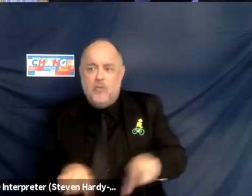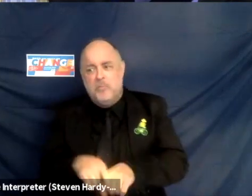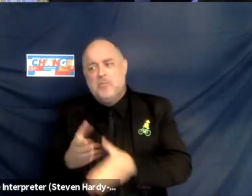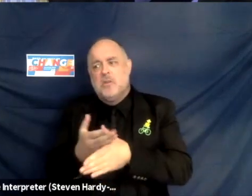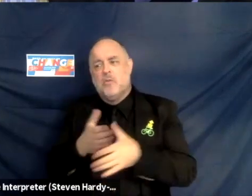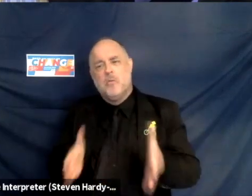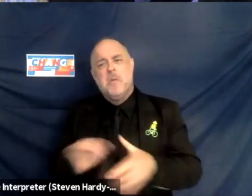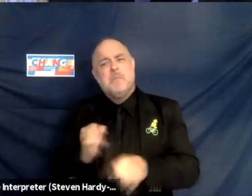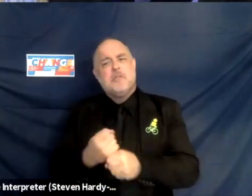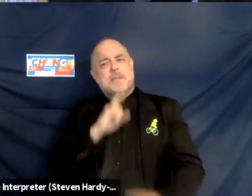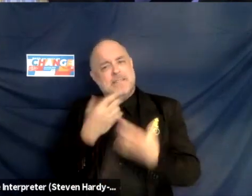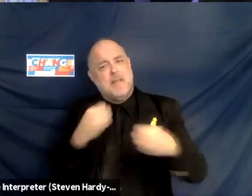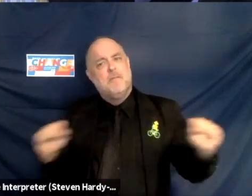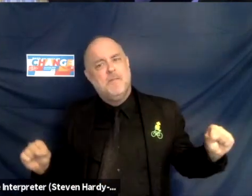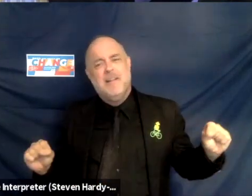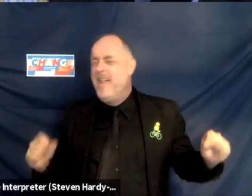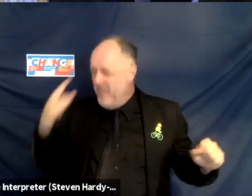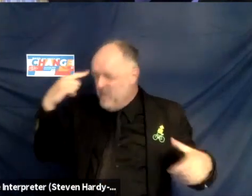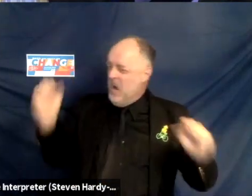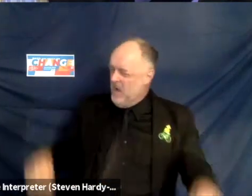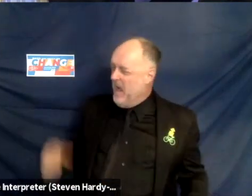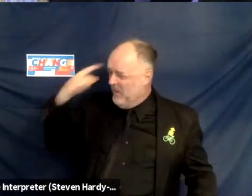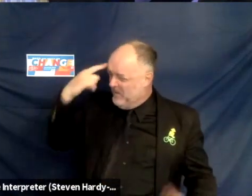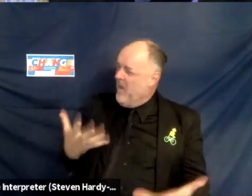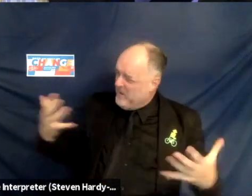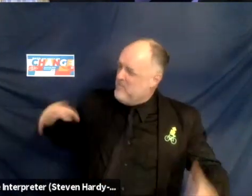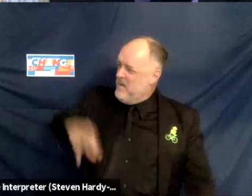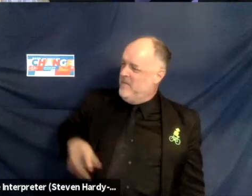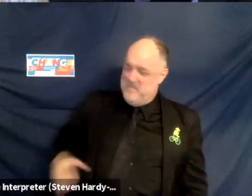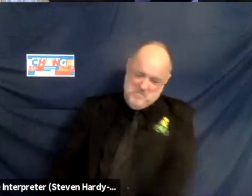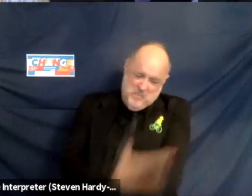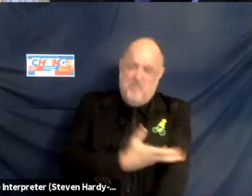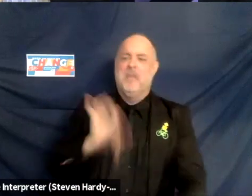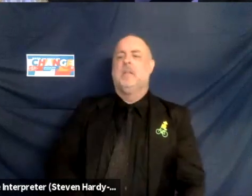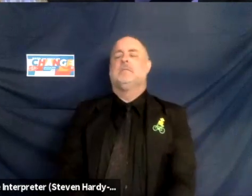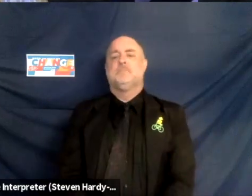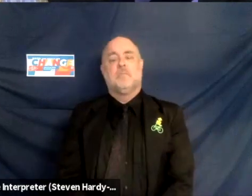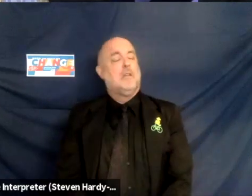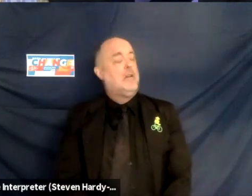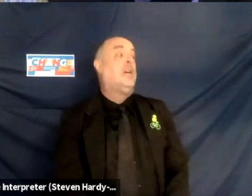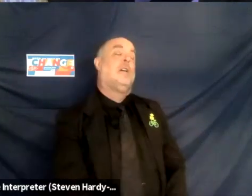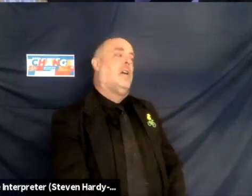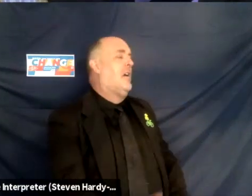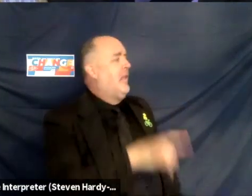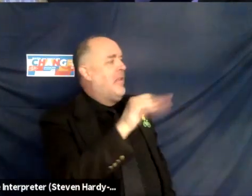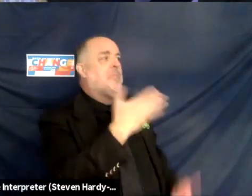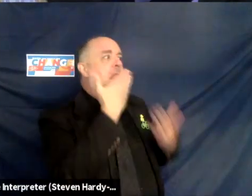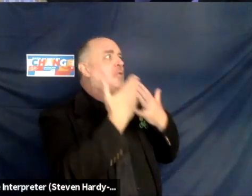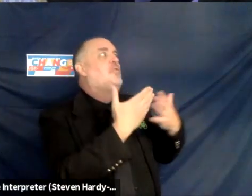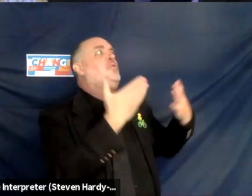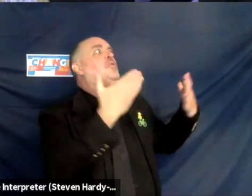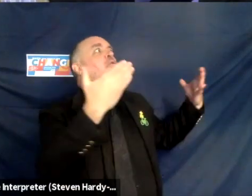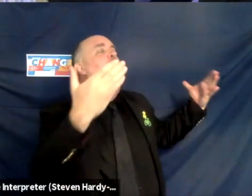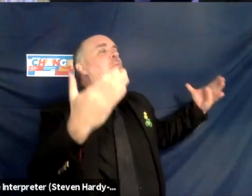is safe. But I think we can. And as we do, I think there's a lot to be gained. Well, we thank you so much for taking this much time with us